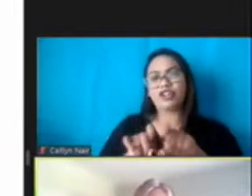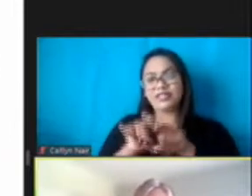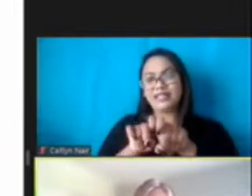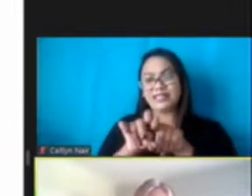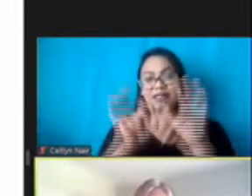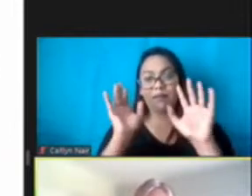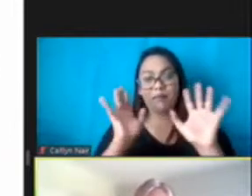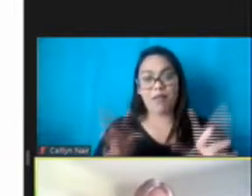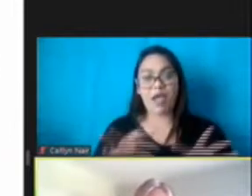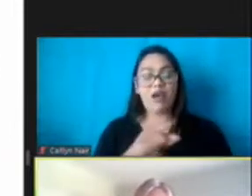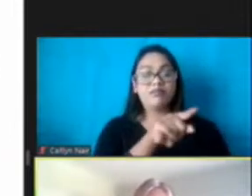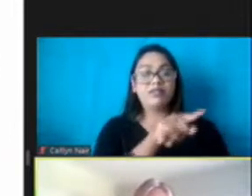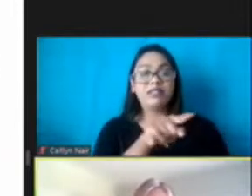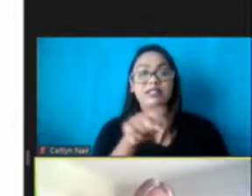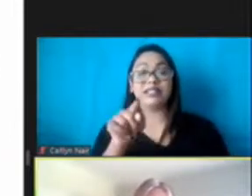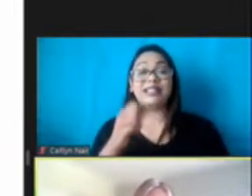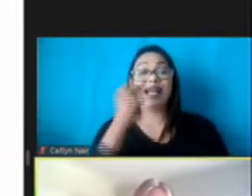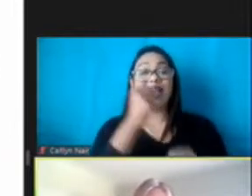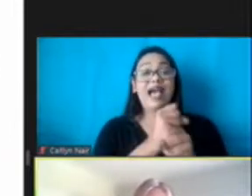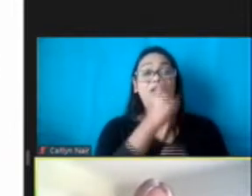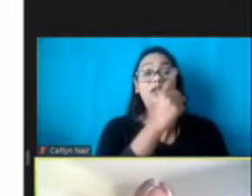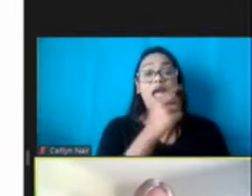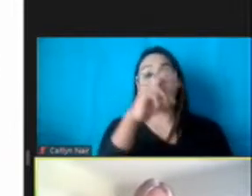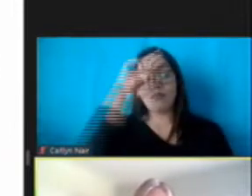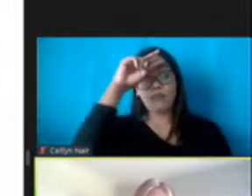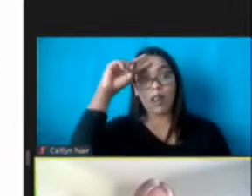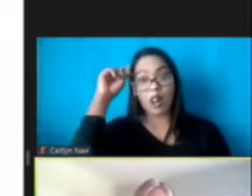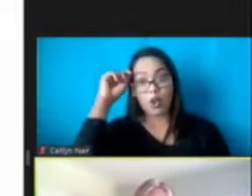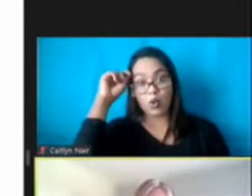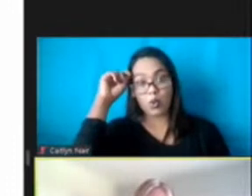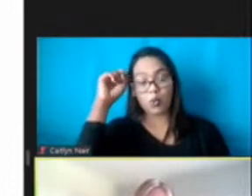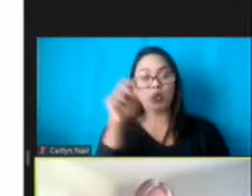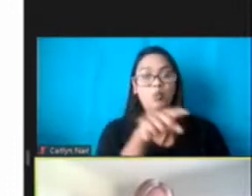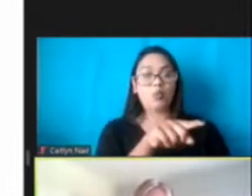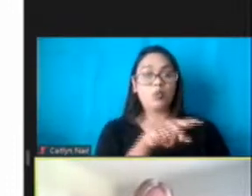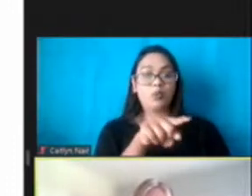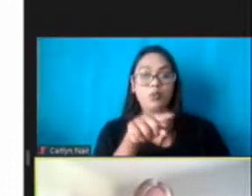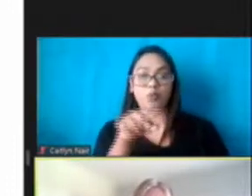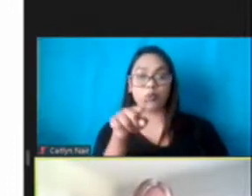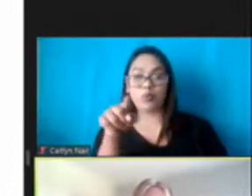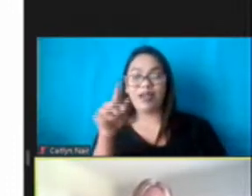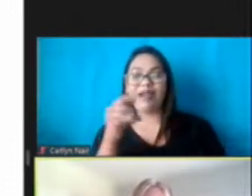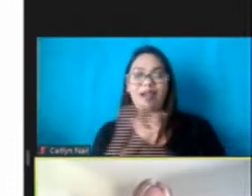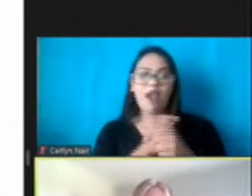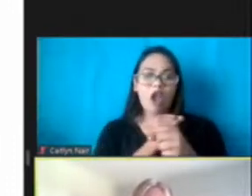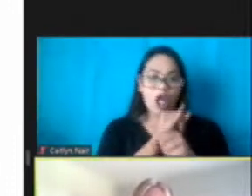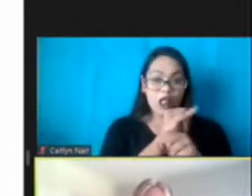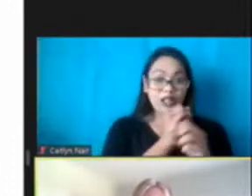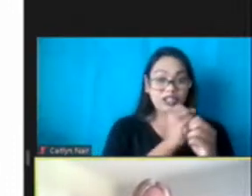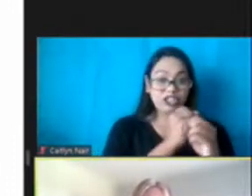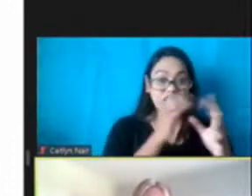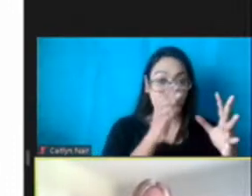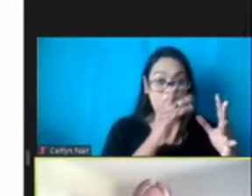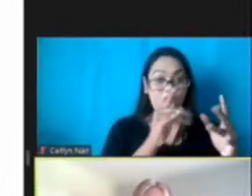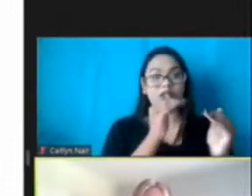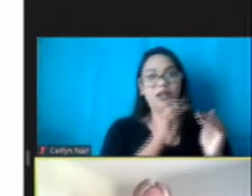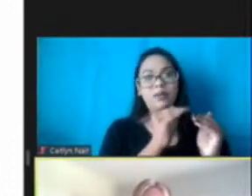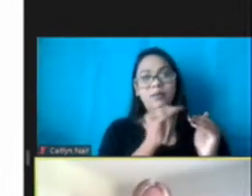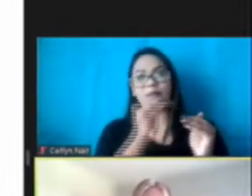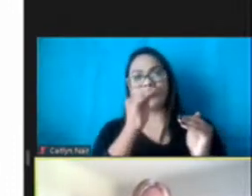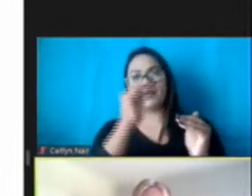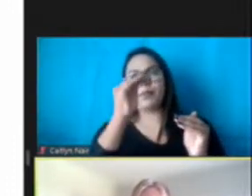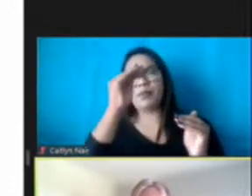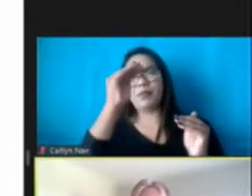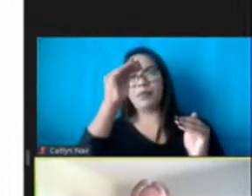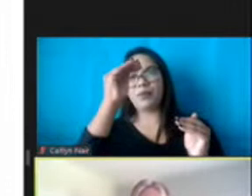to highlight, this is Gauteng in the blue, which it saw these early increases in positivity. We had this really rapid increase, which has